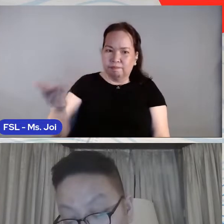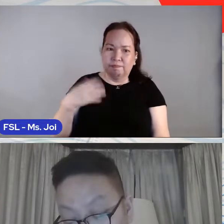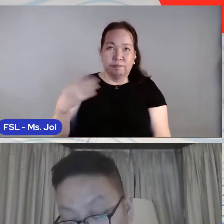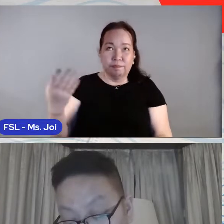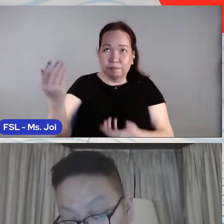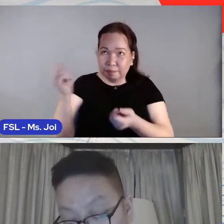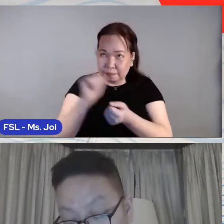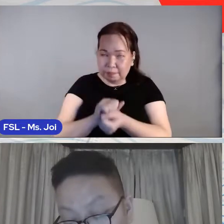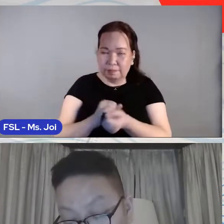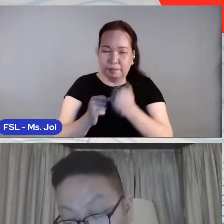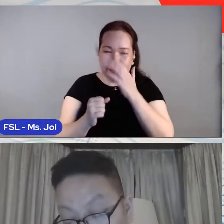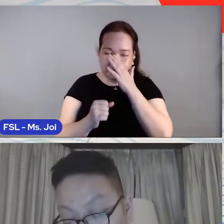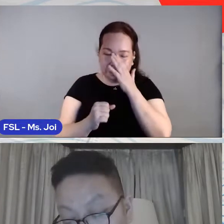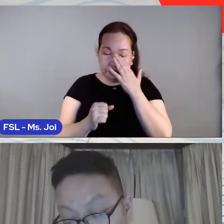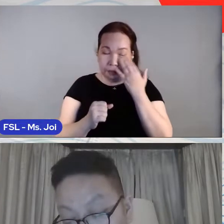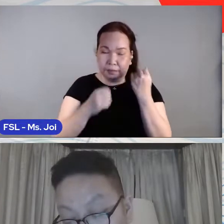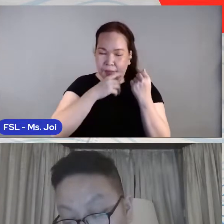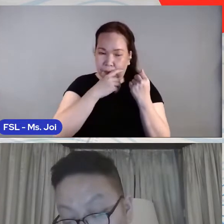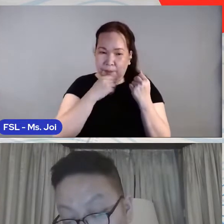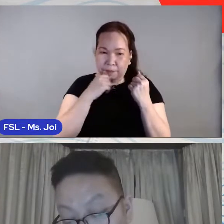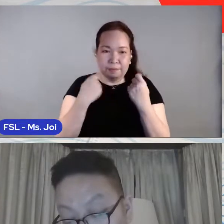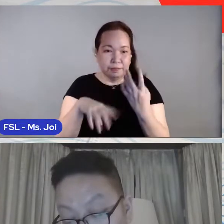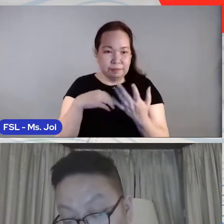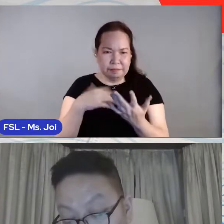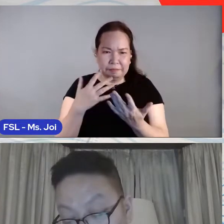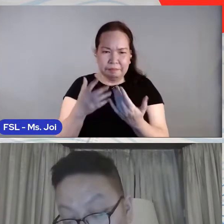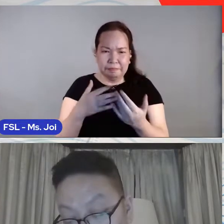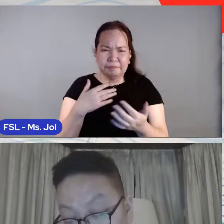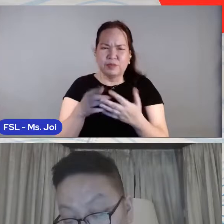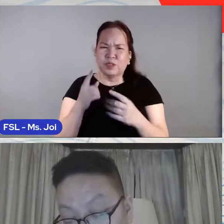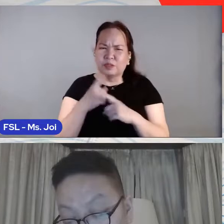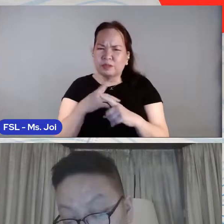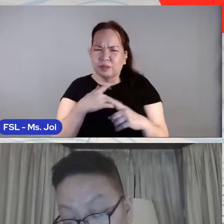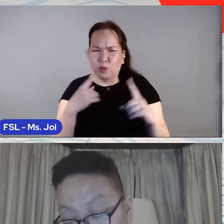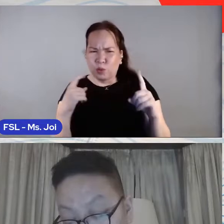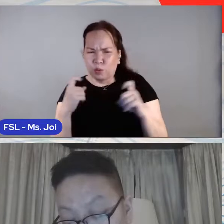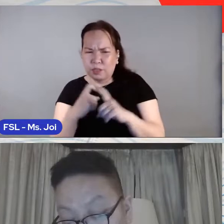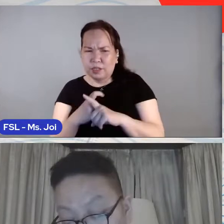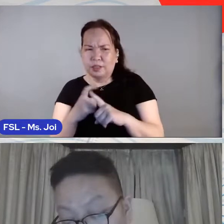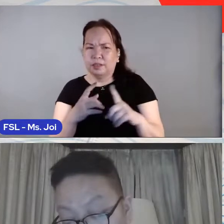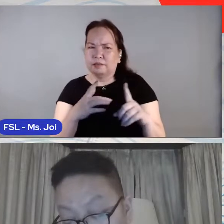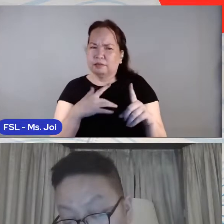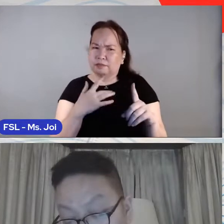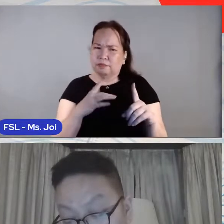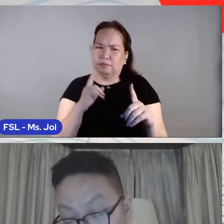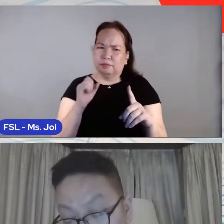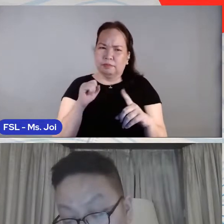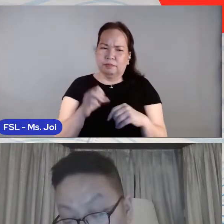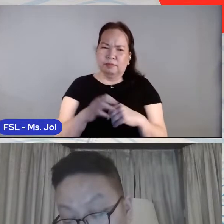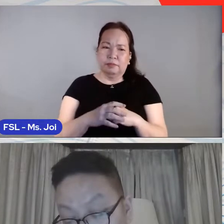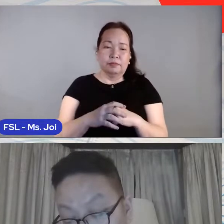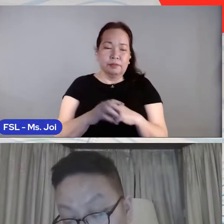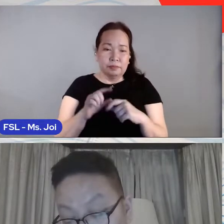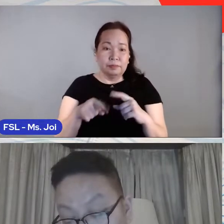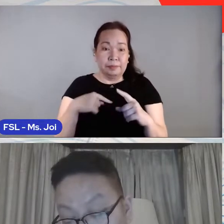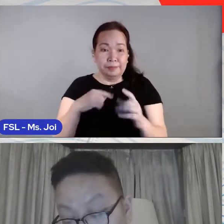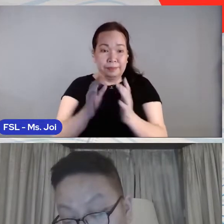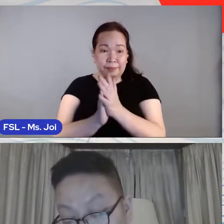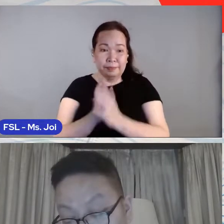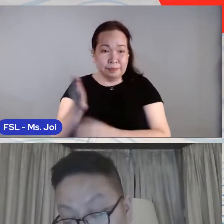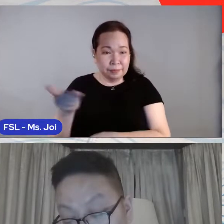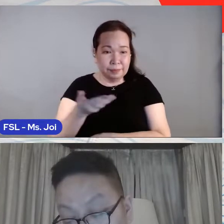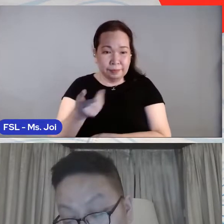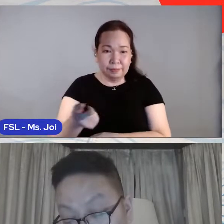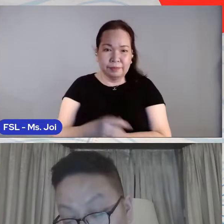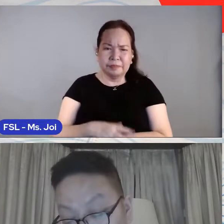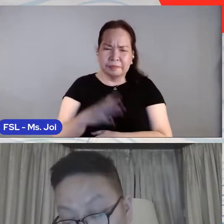witness, although minsan it would be very intricate, so parang complicated, pero kaya po iniimbitahan po namin kayo na